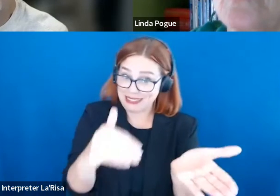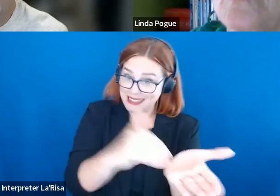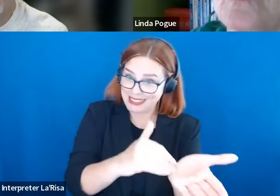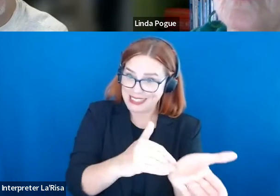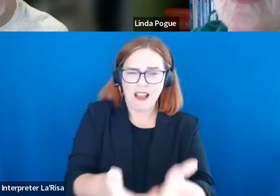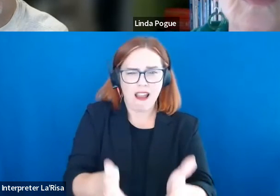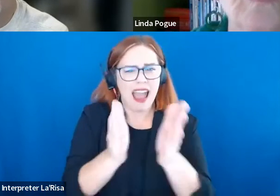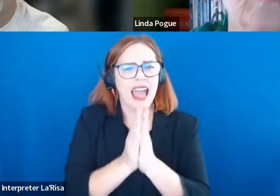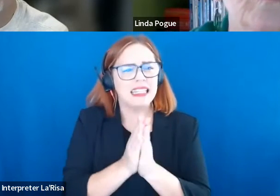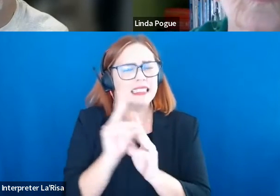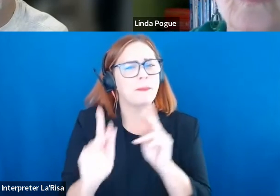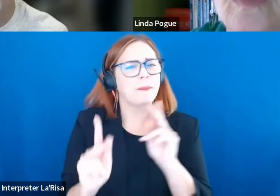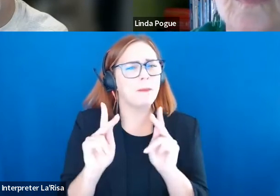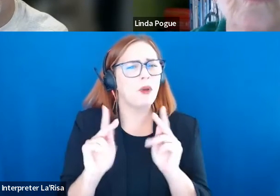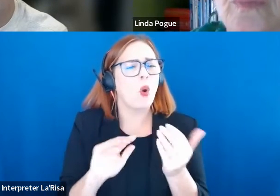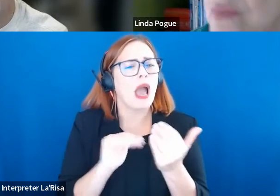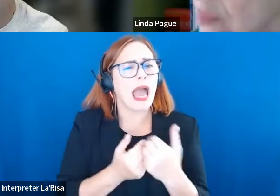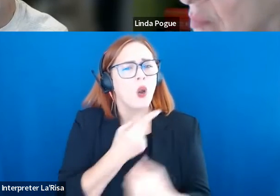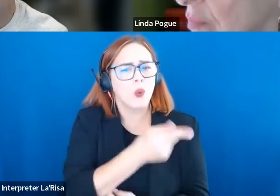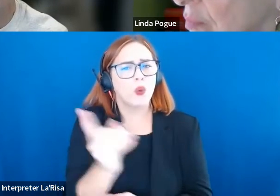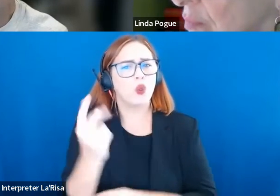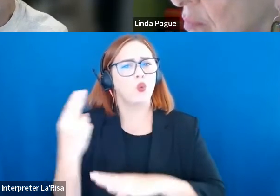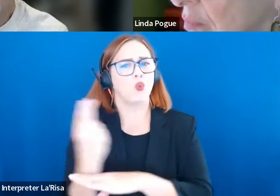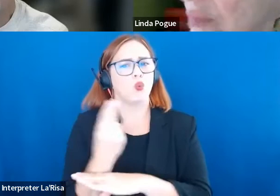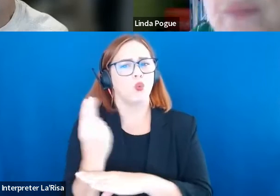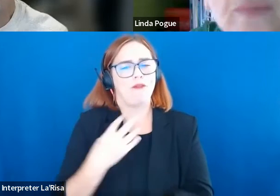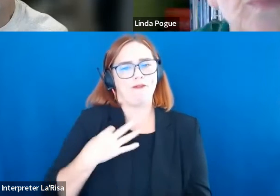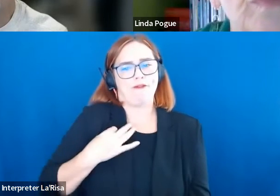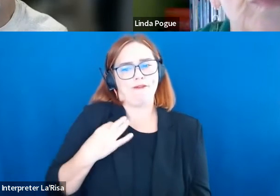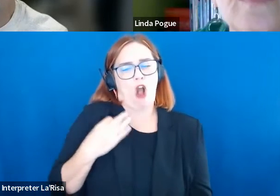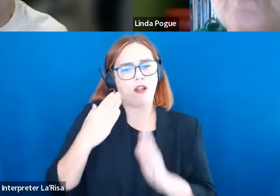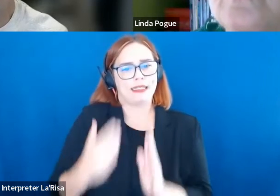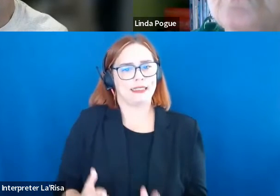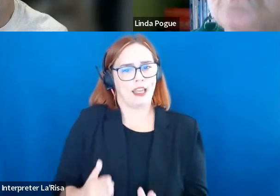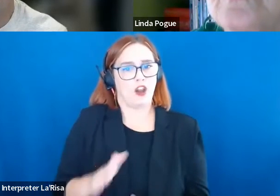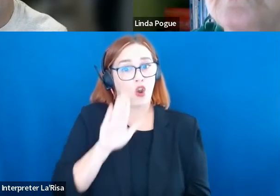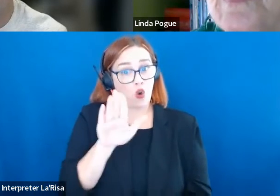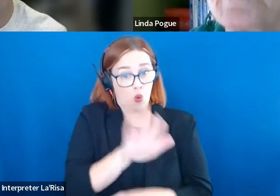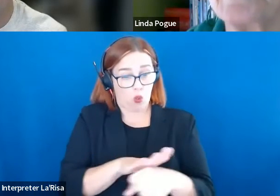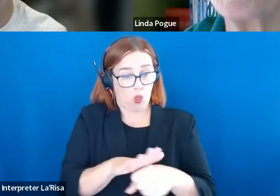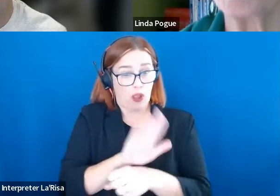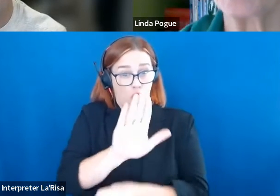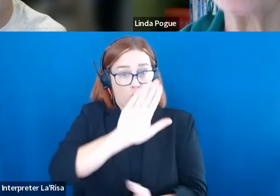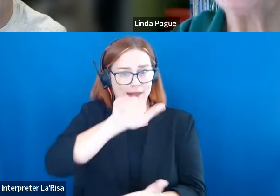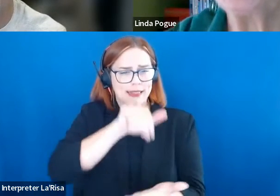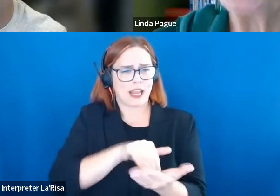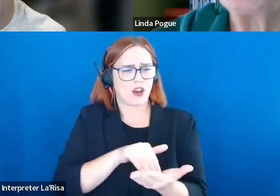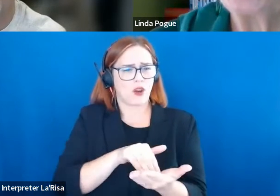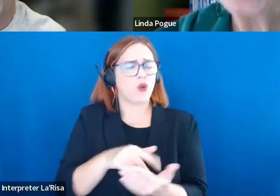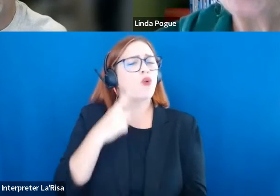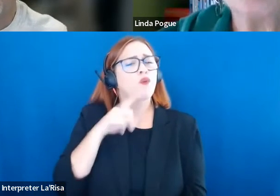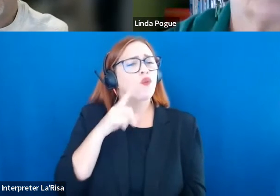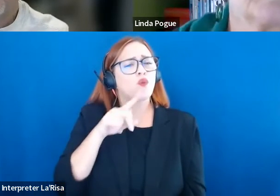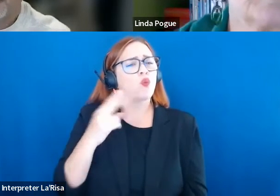ask people, how are you using volunteers at your centers? What are some of the things that you're using volunteers